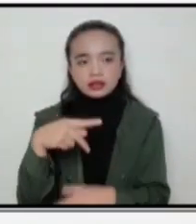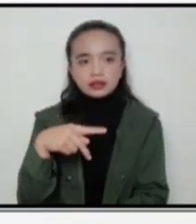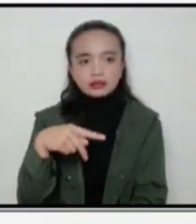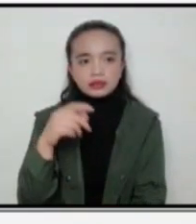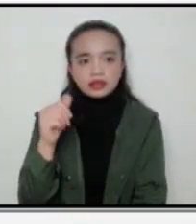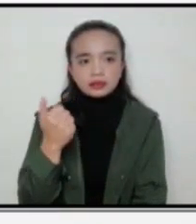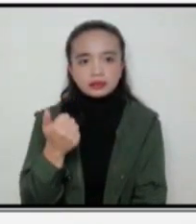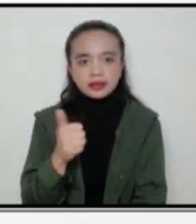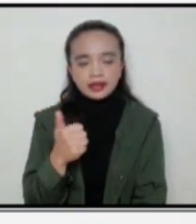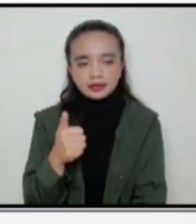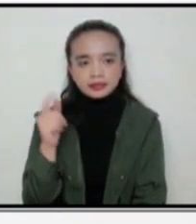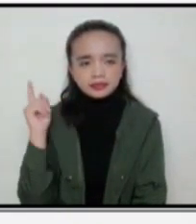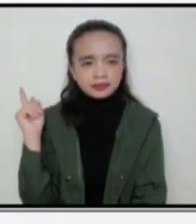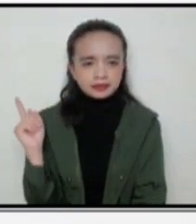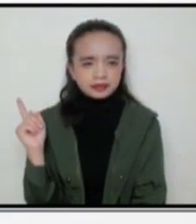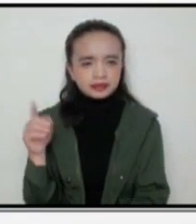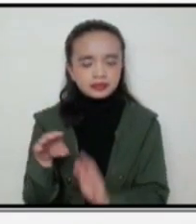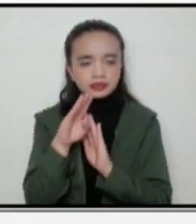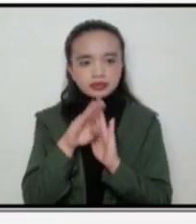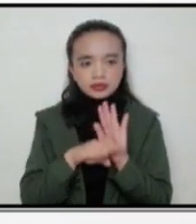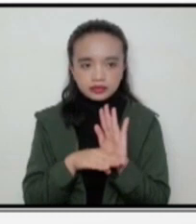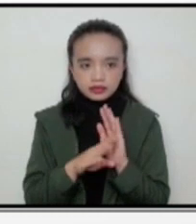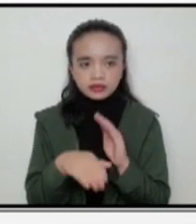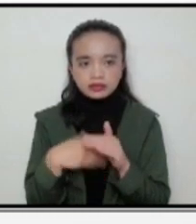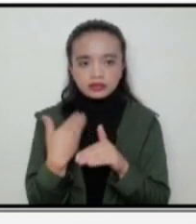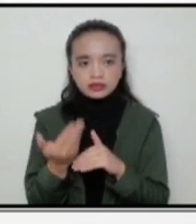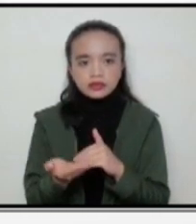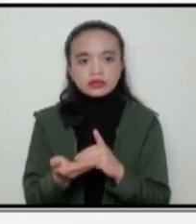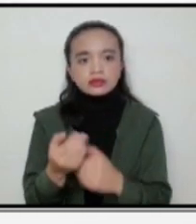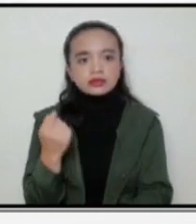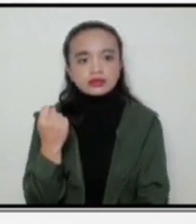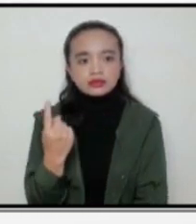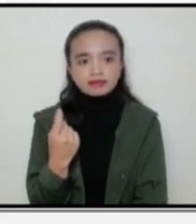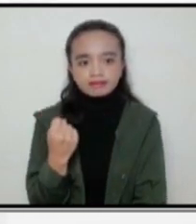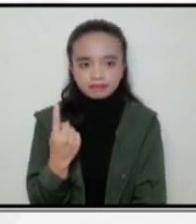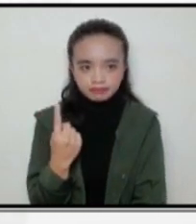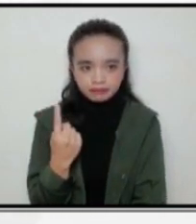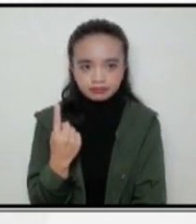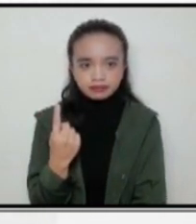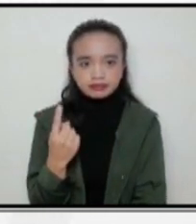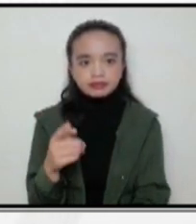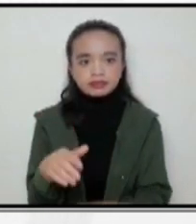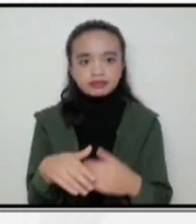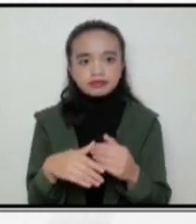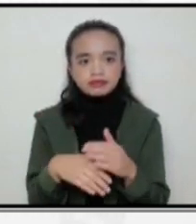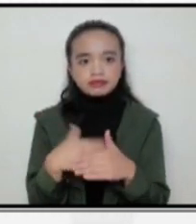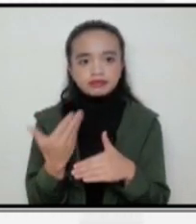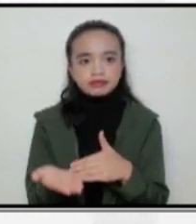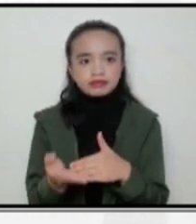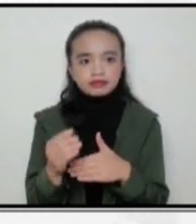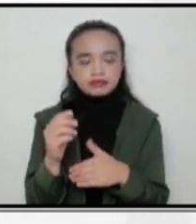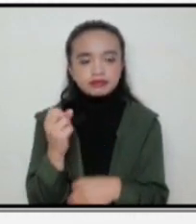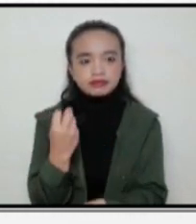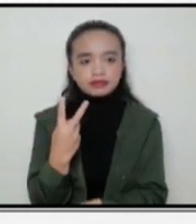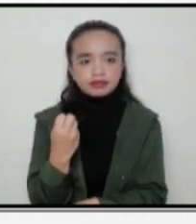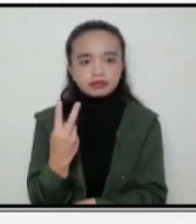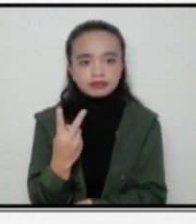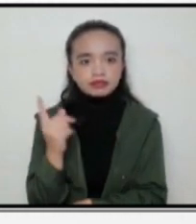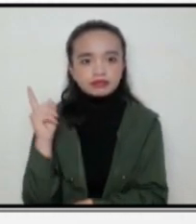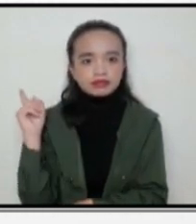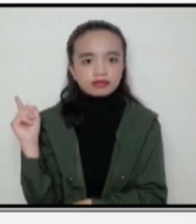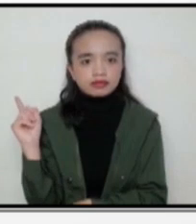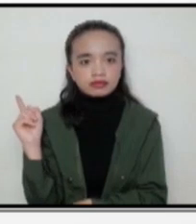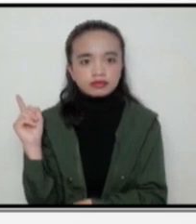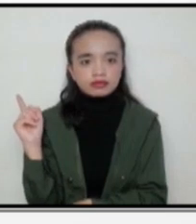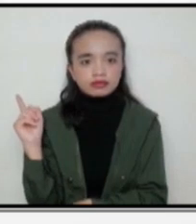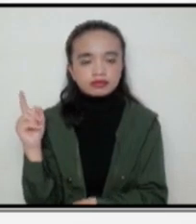Lacson. Ang stretch of P. Castle from C. Palanca to Argueles Street. Ang kahabaan po ng Legarda Street mula CM Recto Avenue to Arleg